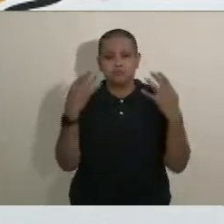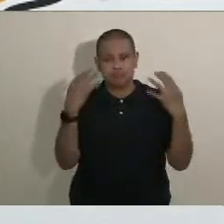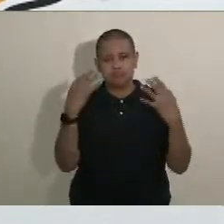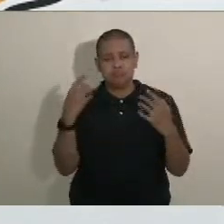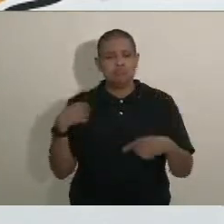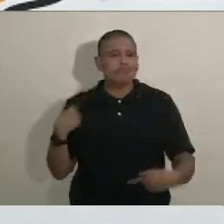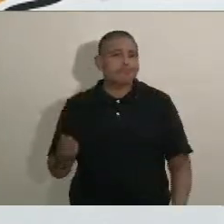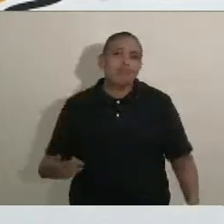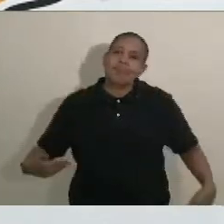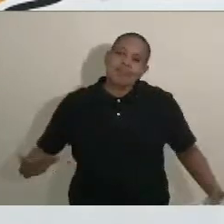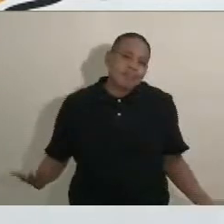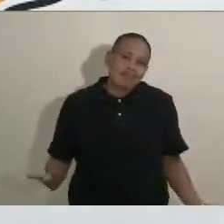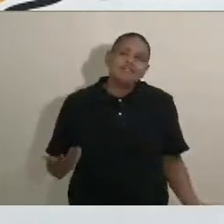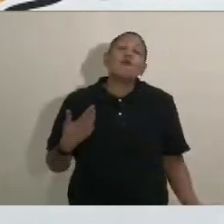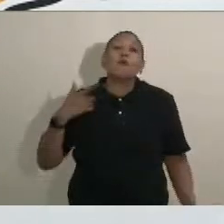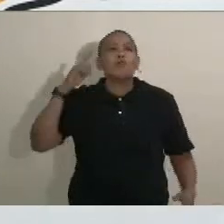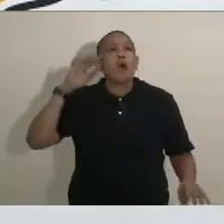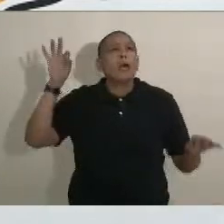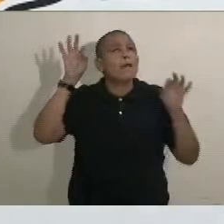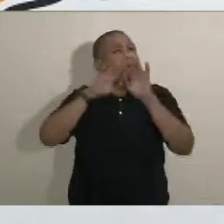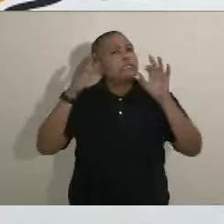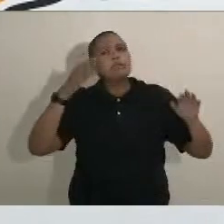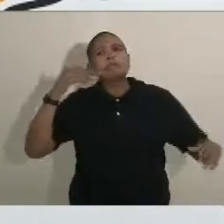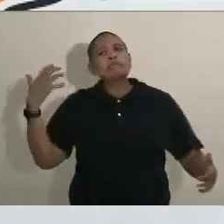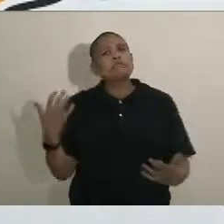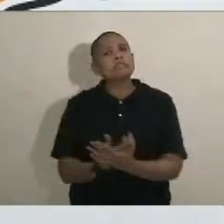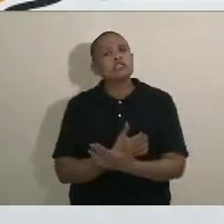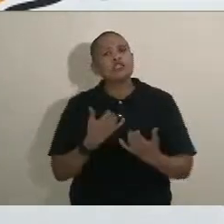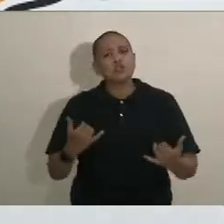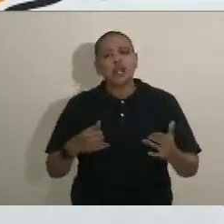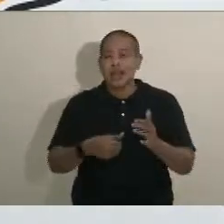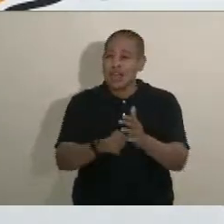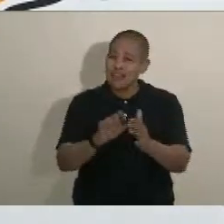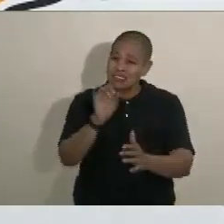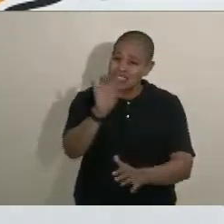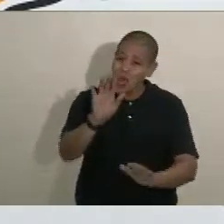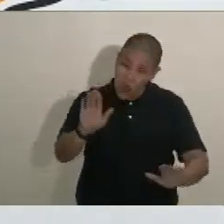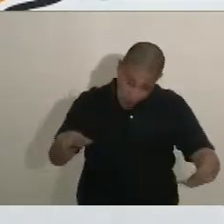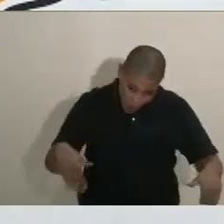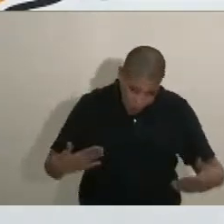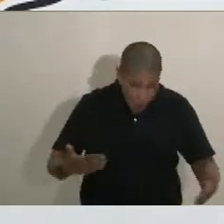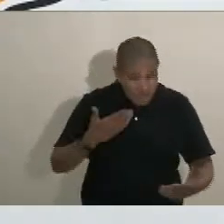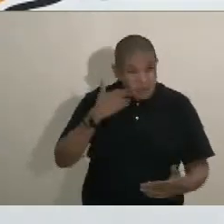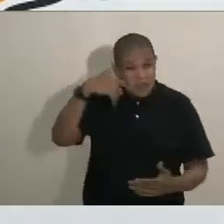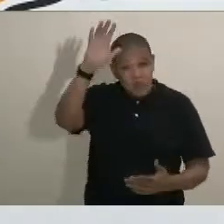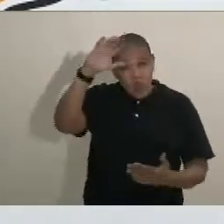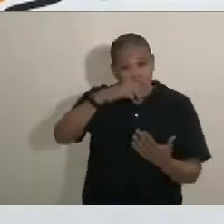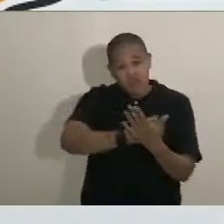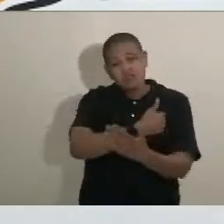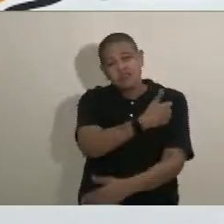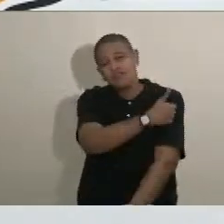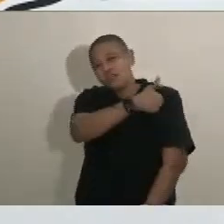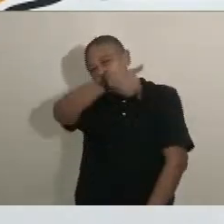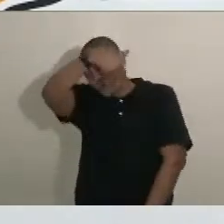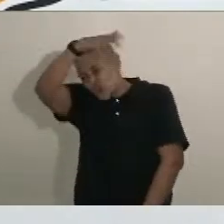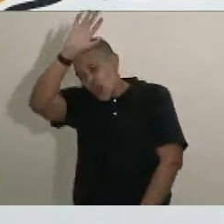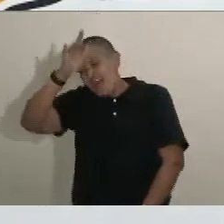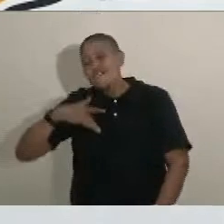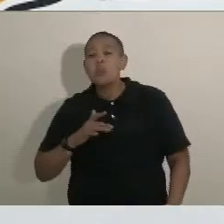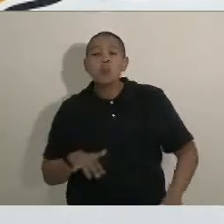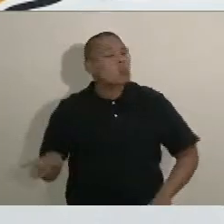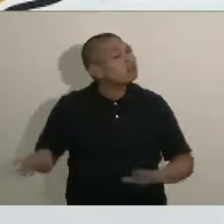out today to speak to the public, because we need to re-emphasize our position on vaccination